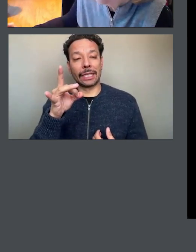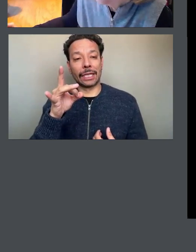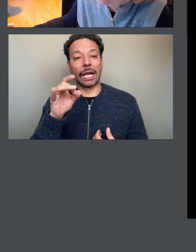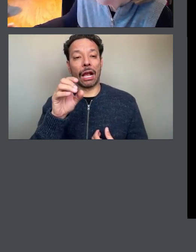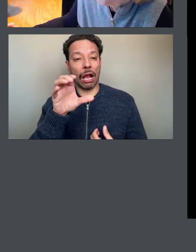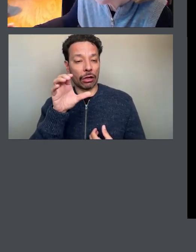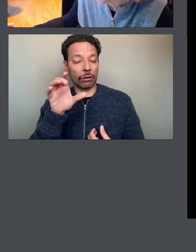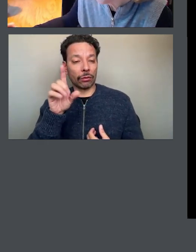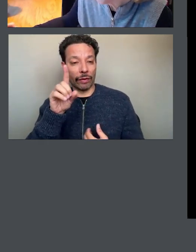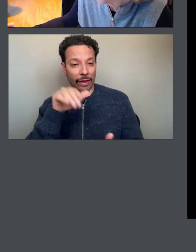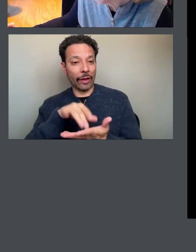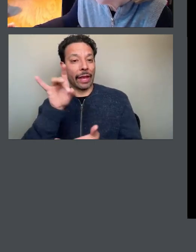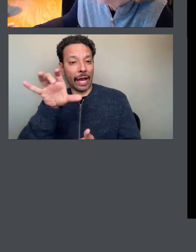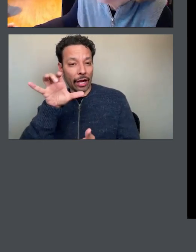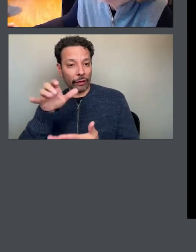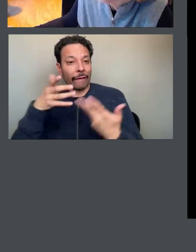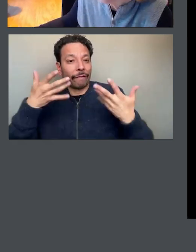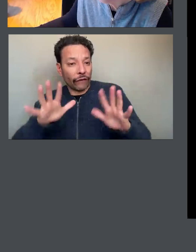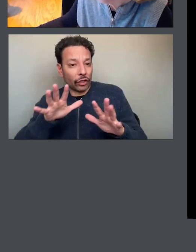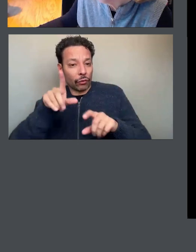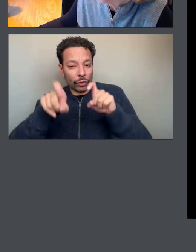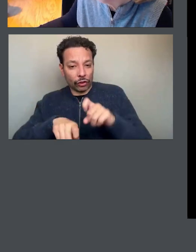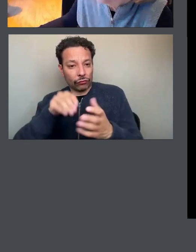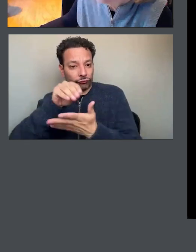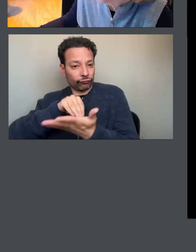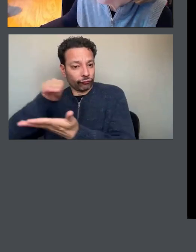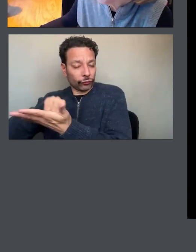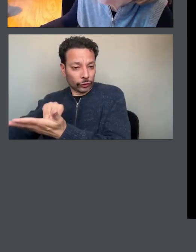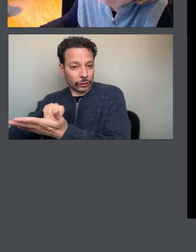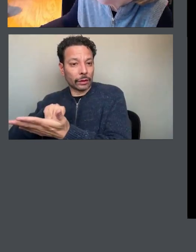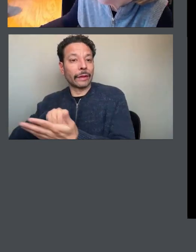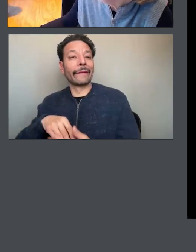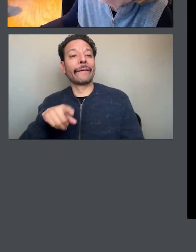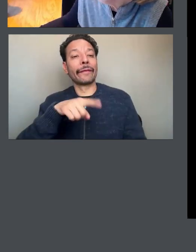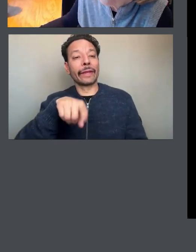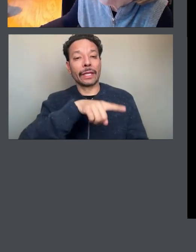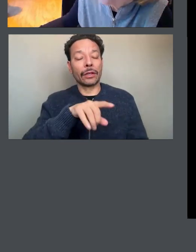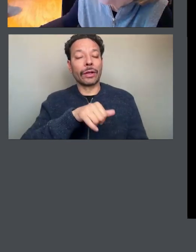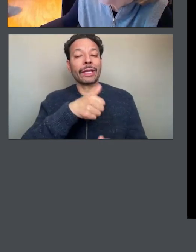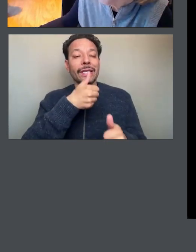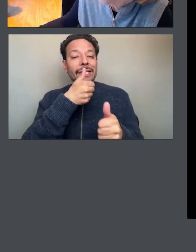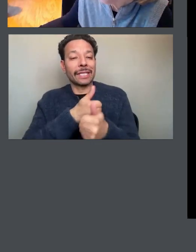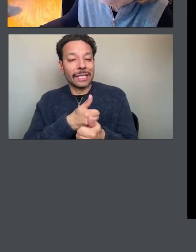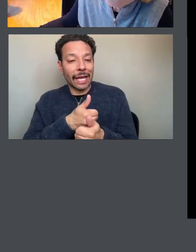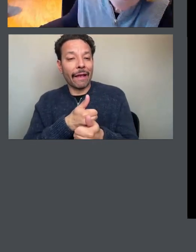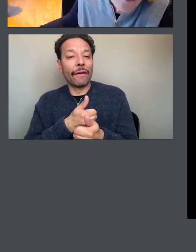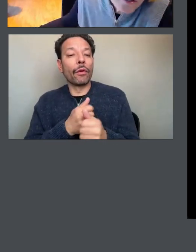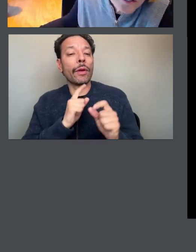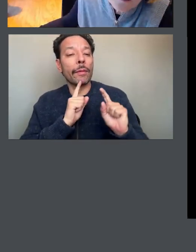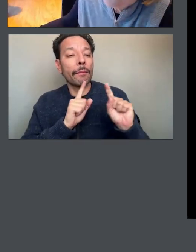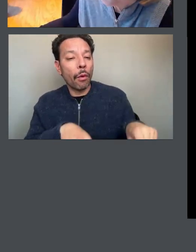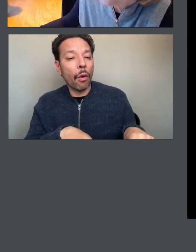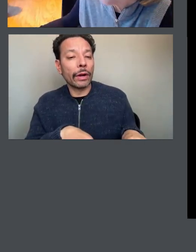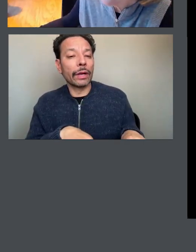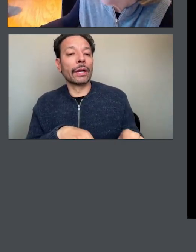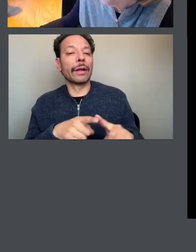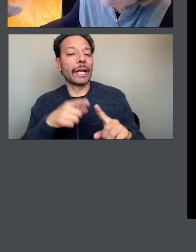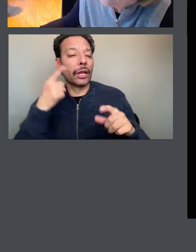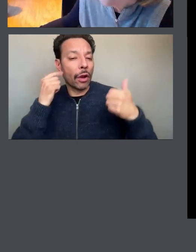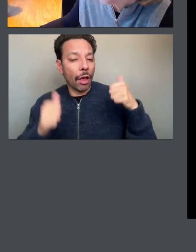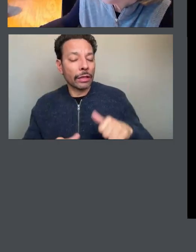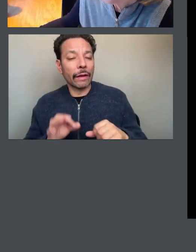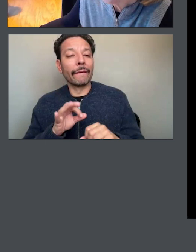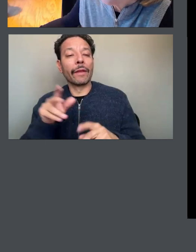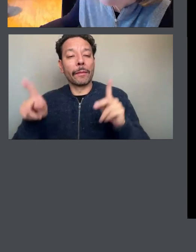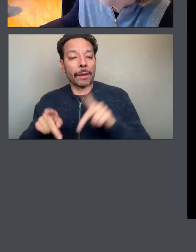completed questionnaires. And these were the self-reported degrees of hearing loss of the